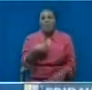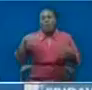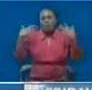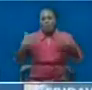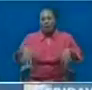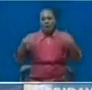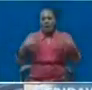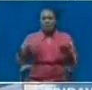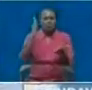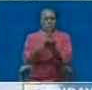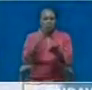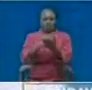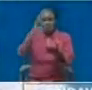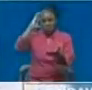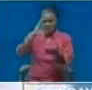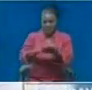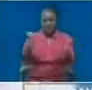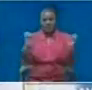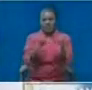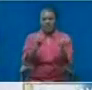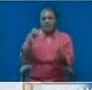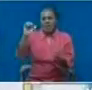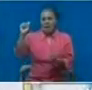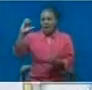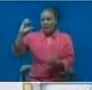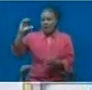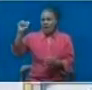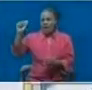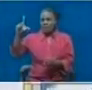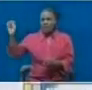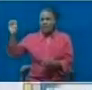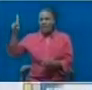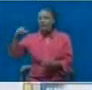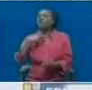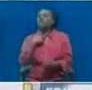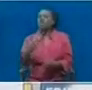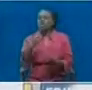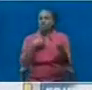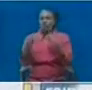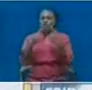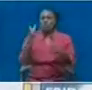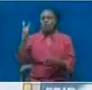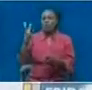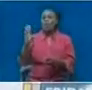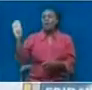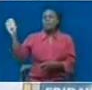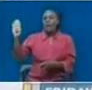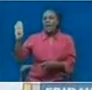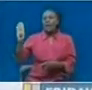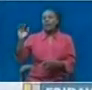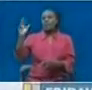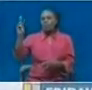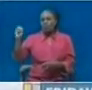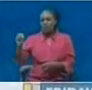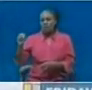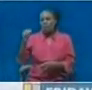Wow, absolutely unbelievable. The a cappella voices only of Ellani. I'm talking about Wamboi, Brian, and Maureen. Brian, why are